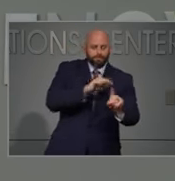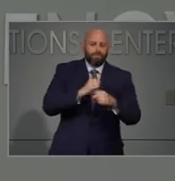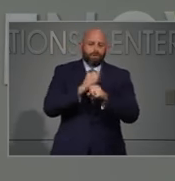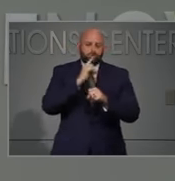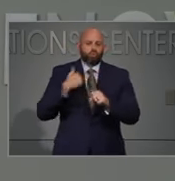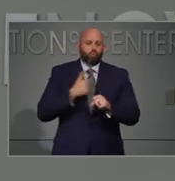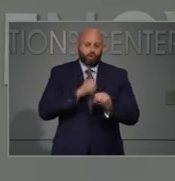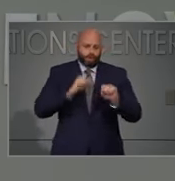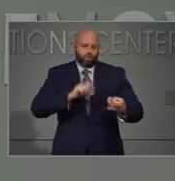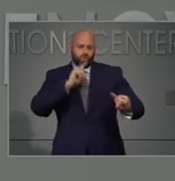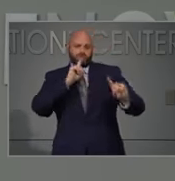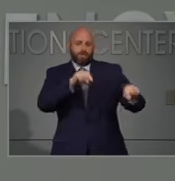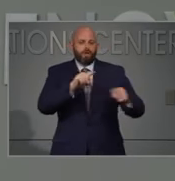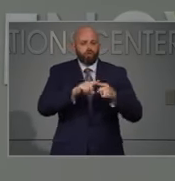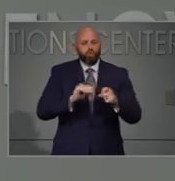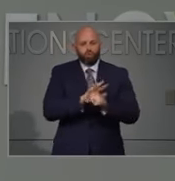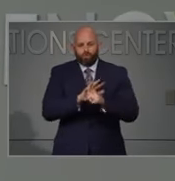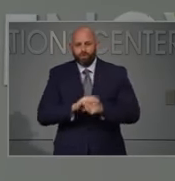Thanks.